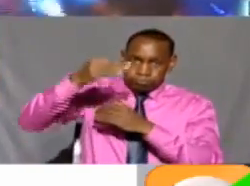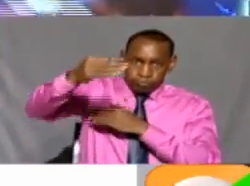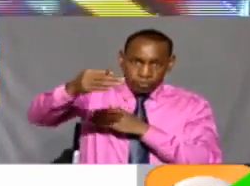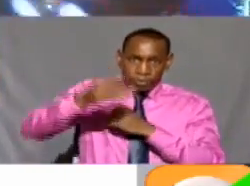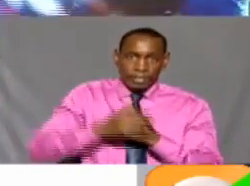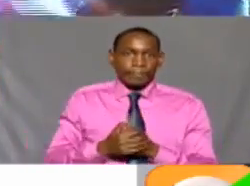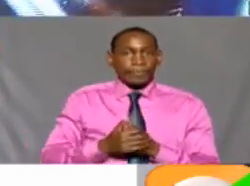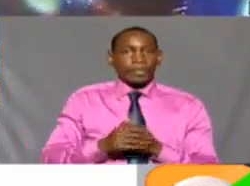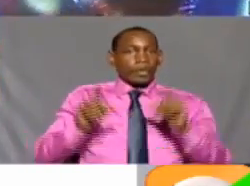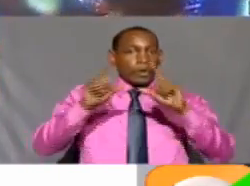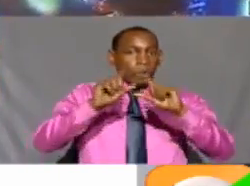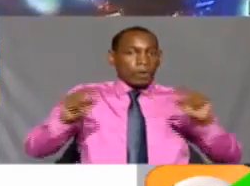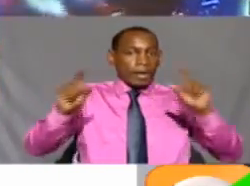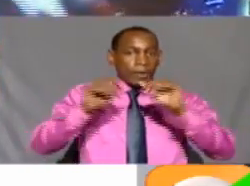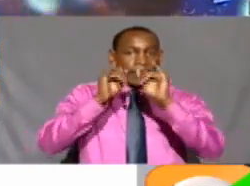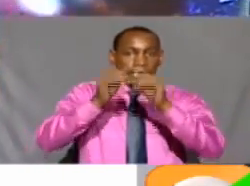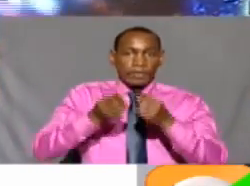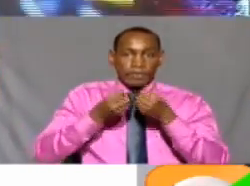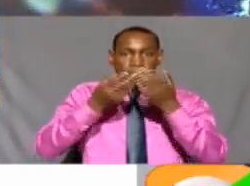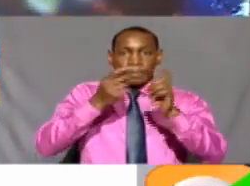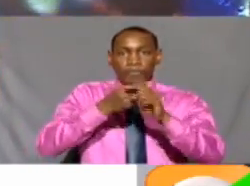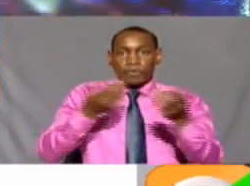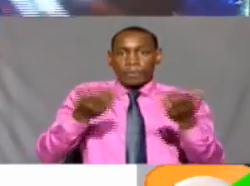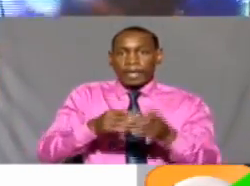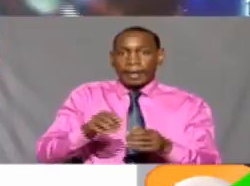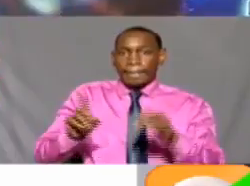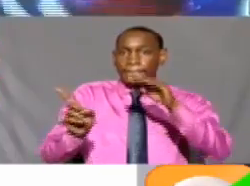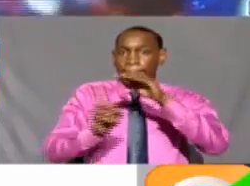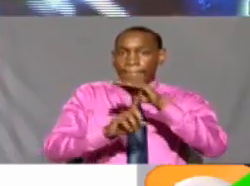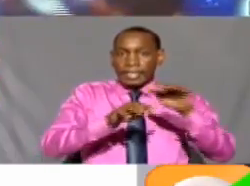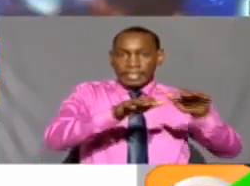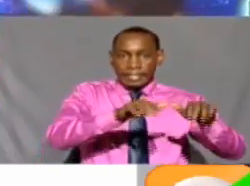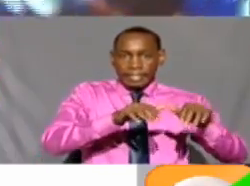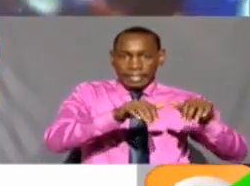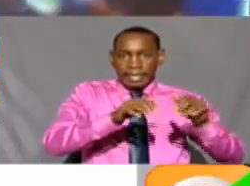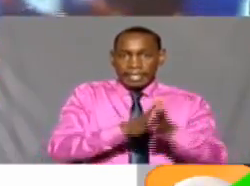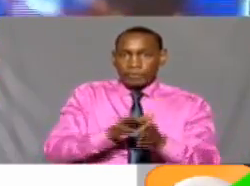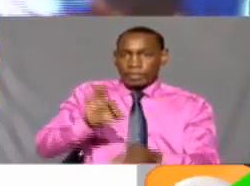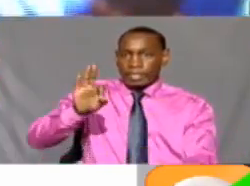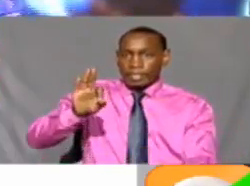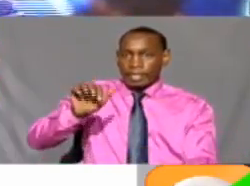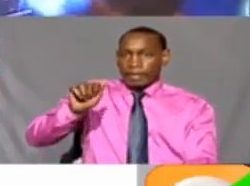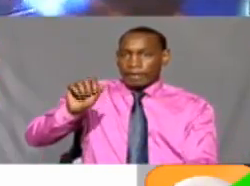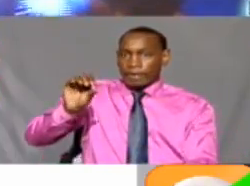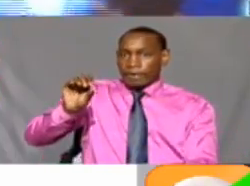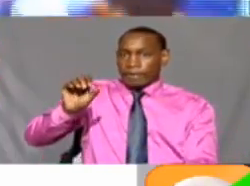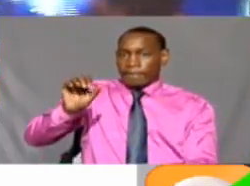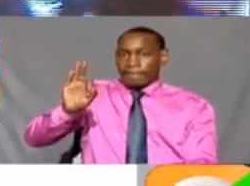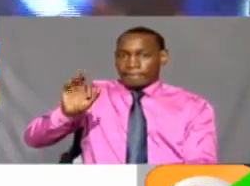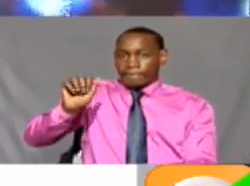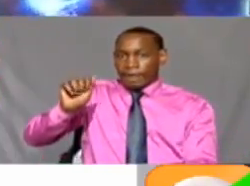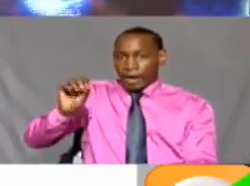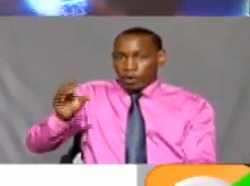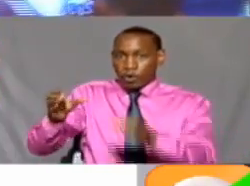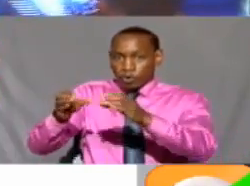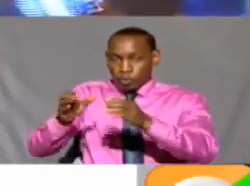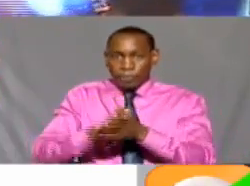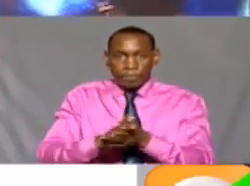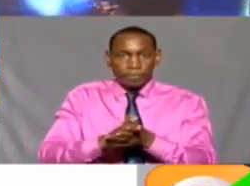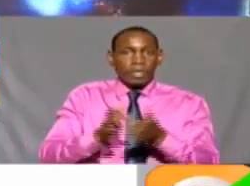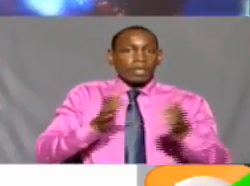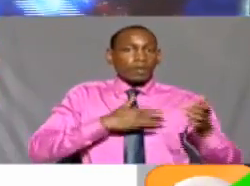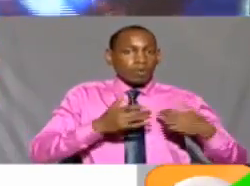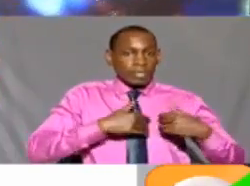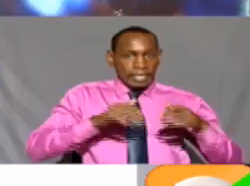Now, according to the latest data from the Ministry of Agriculture and FAO, that's the Food and Agricultural Organization, in terms of